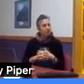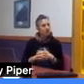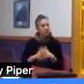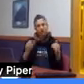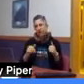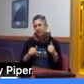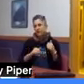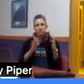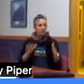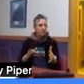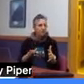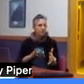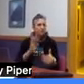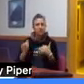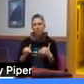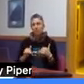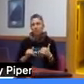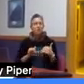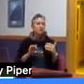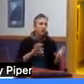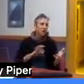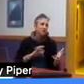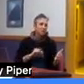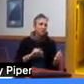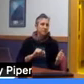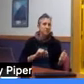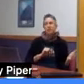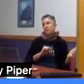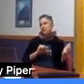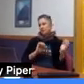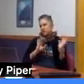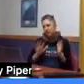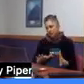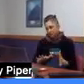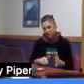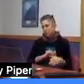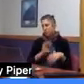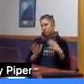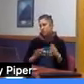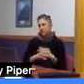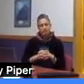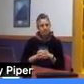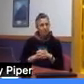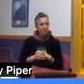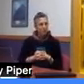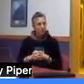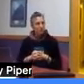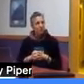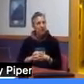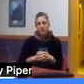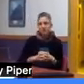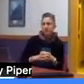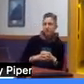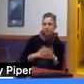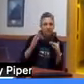patients, well, it's your body, this is your visit, and you're in control. If you need to pause, if you need to, you know, stop and reschedule, you know, giving